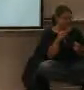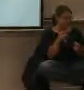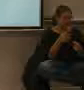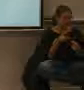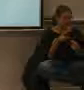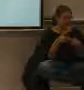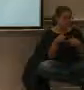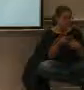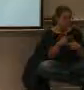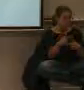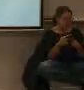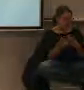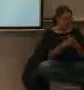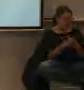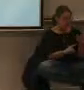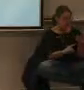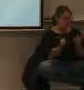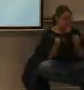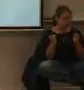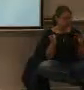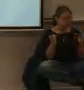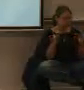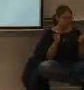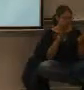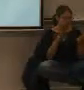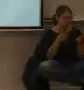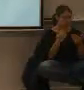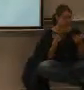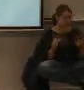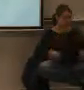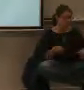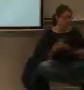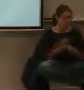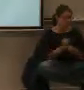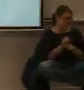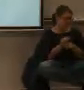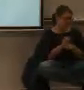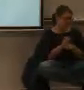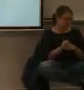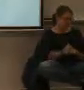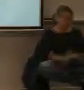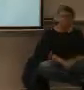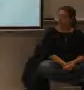short period of time and then goes away, so you can regulate the way your body works.